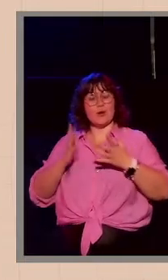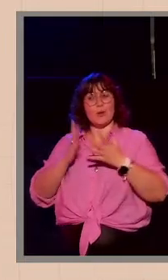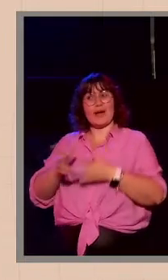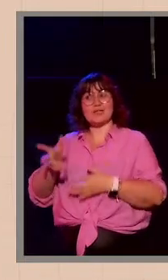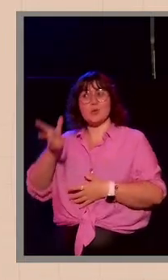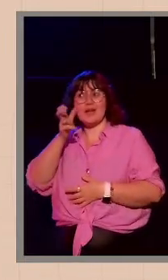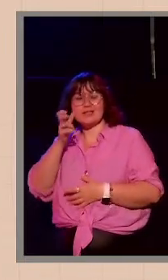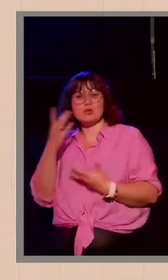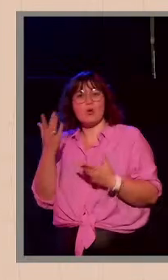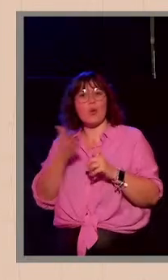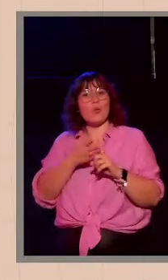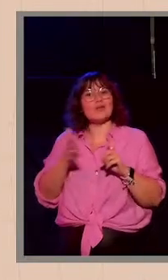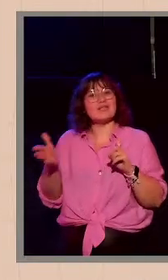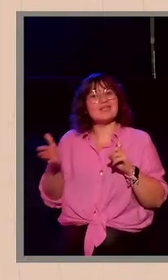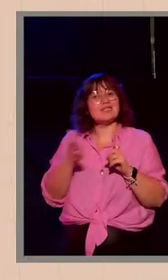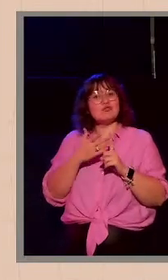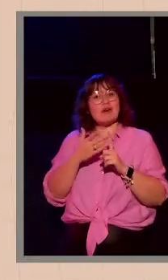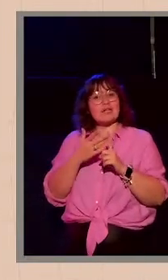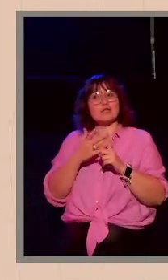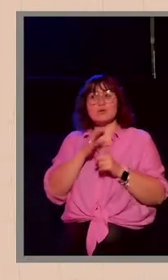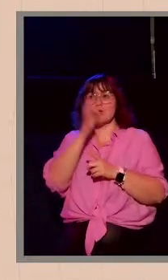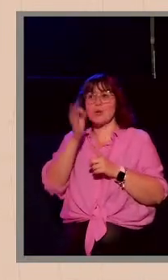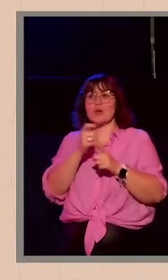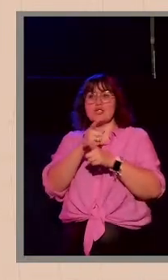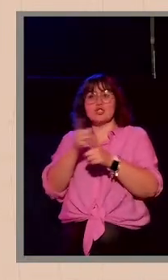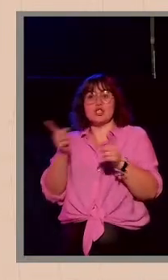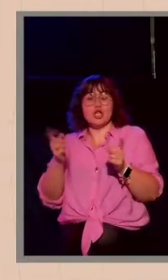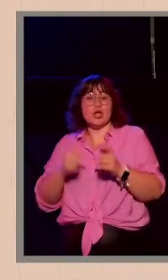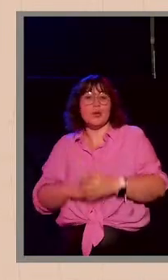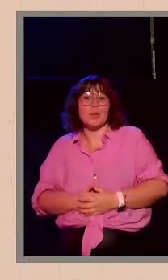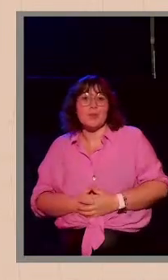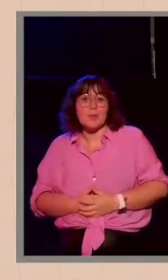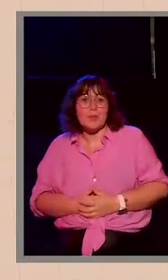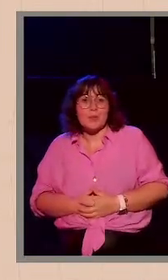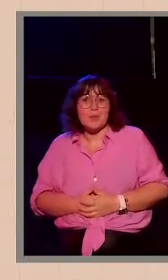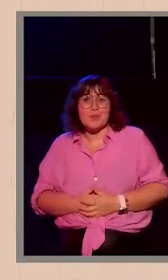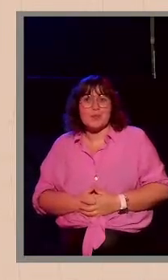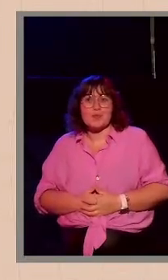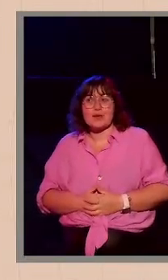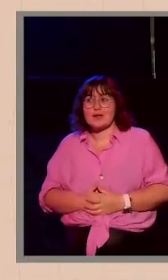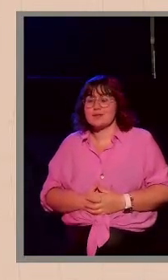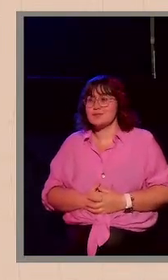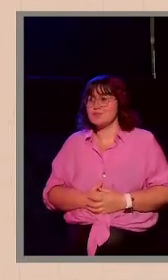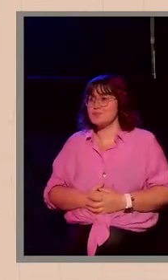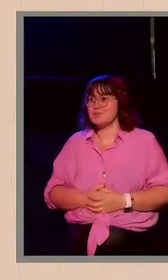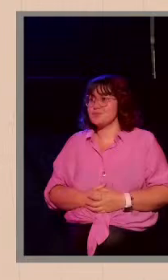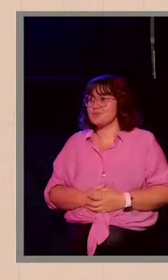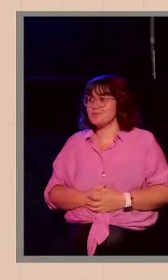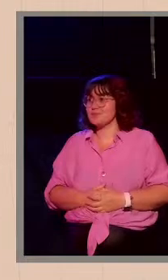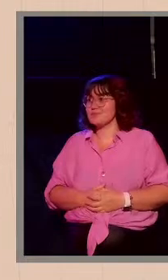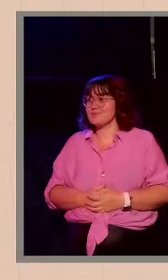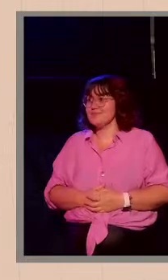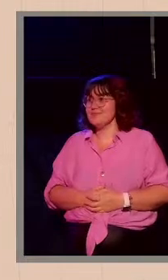and what they might have needed to avoid being distracted, if that's the case?